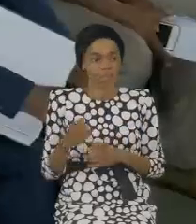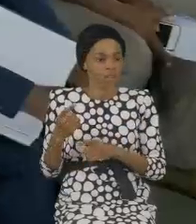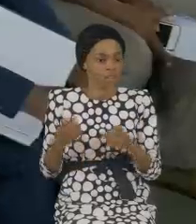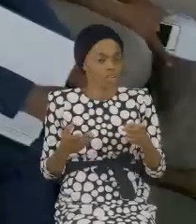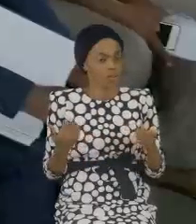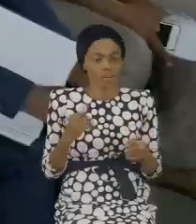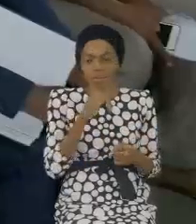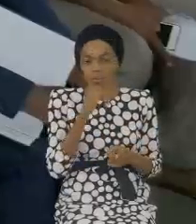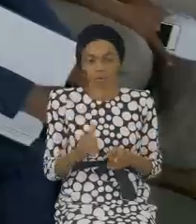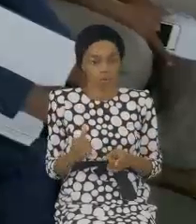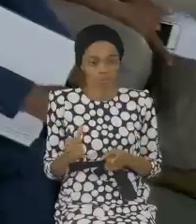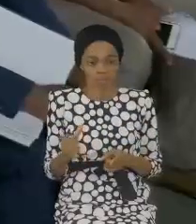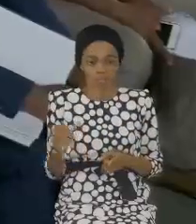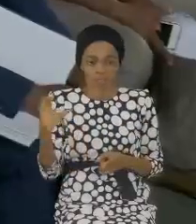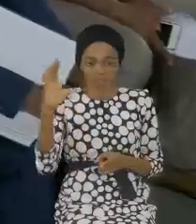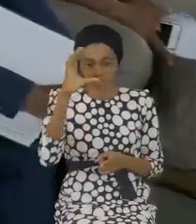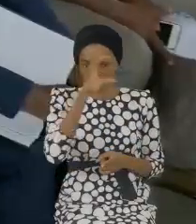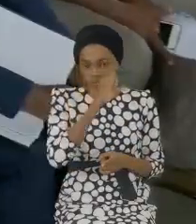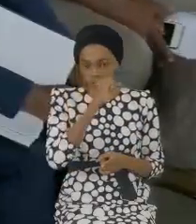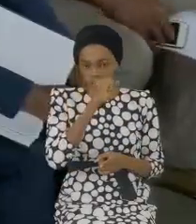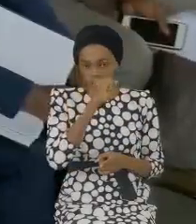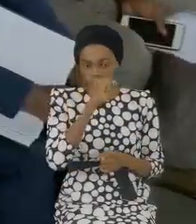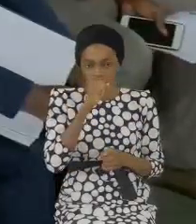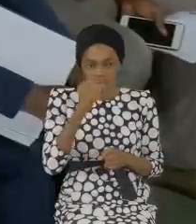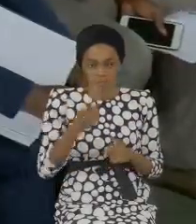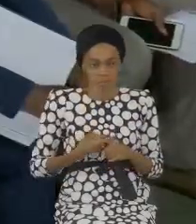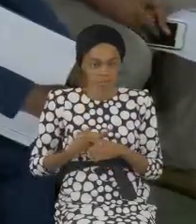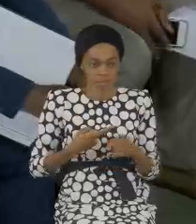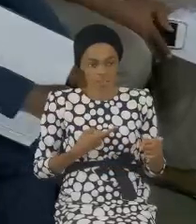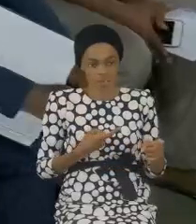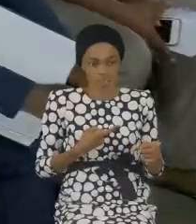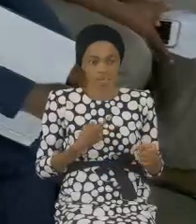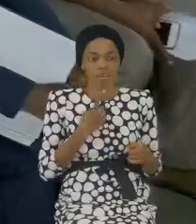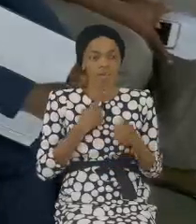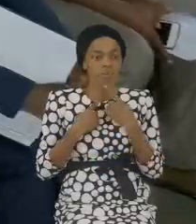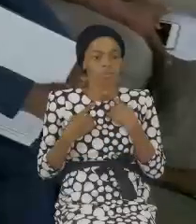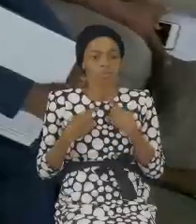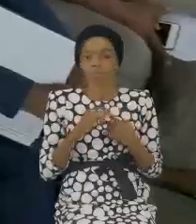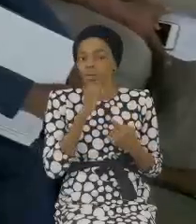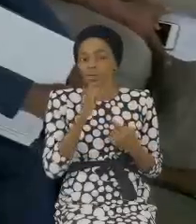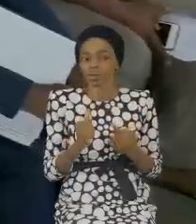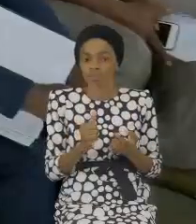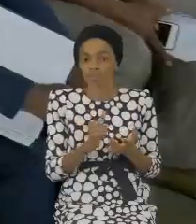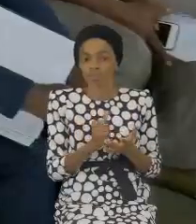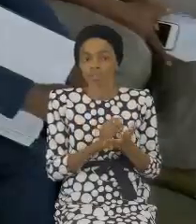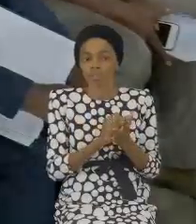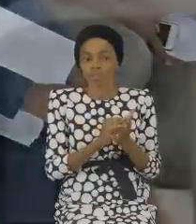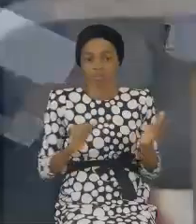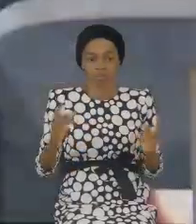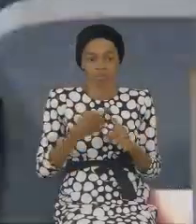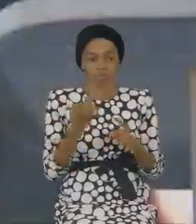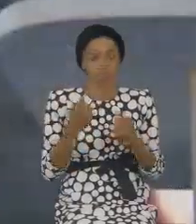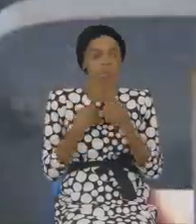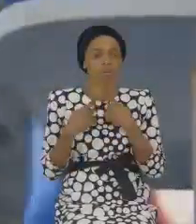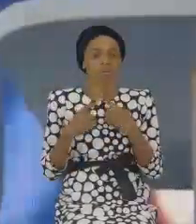not estranged from their lust. All their desires they brought out of Egypt, they were not cut off from